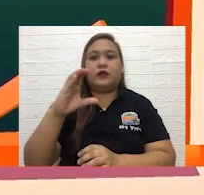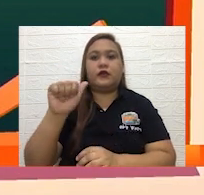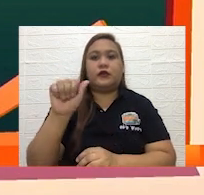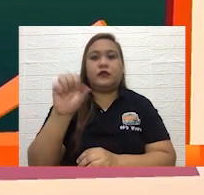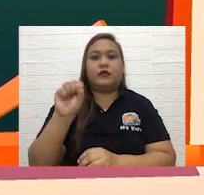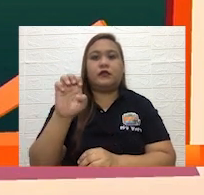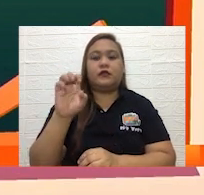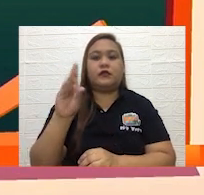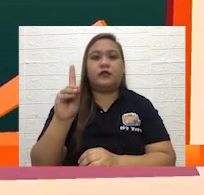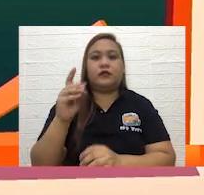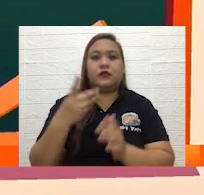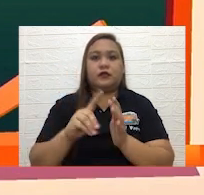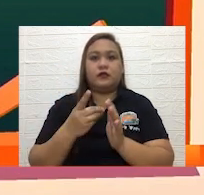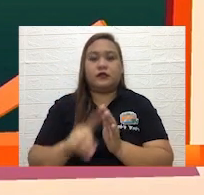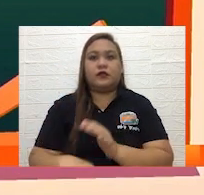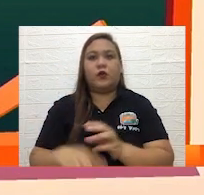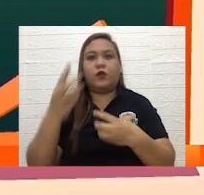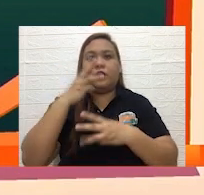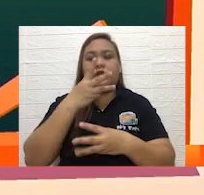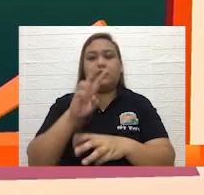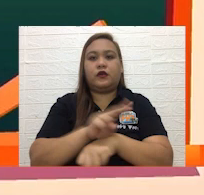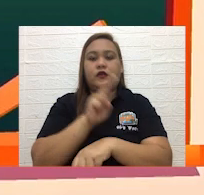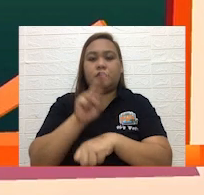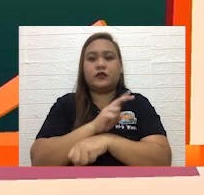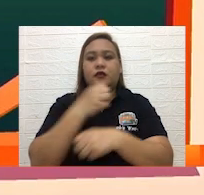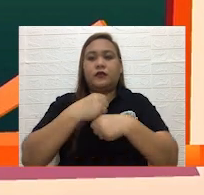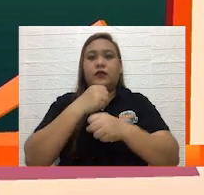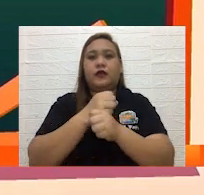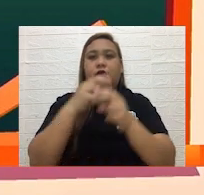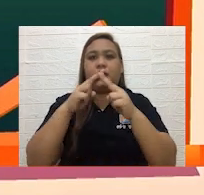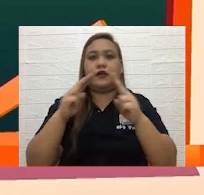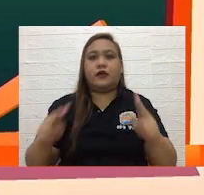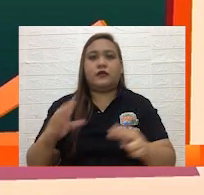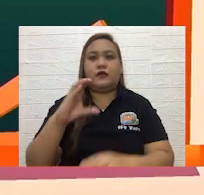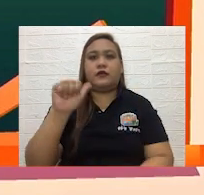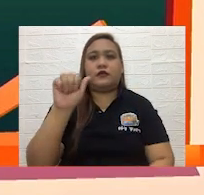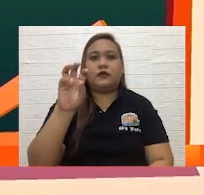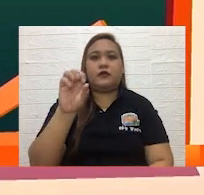Next, we have the common windows used in building a house.